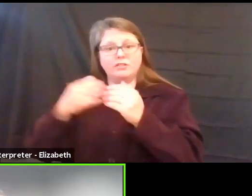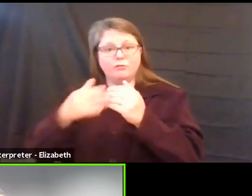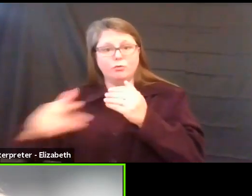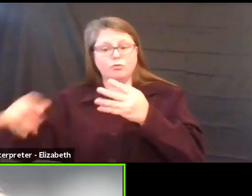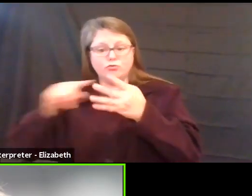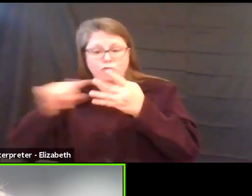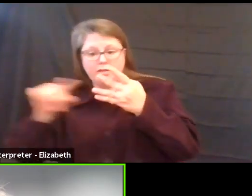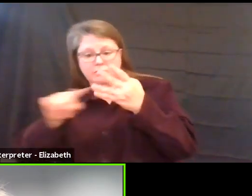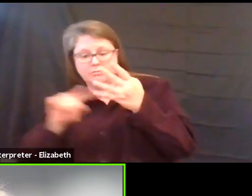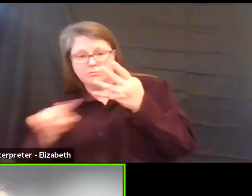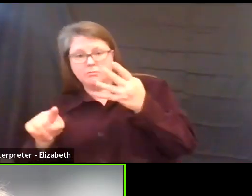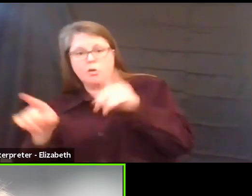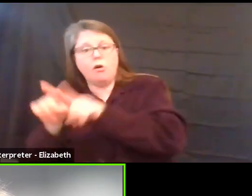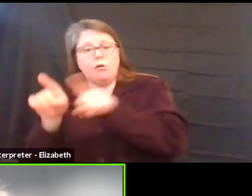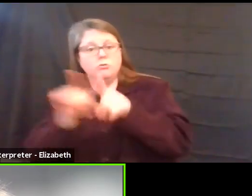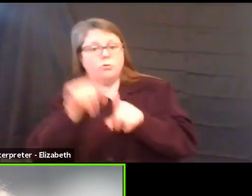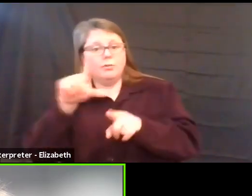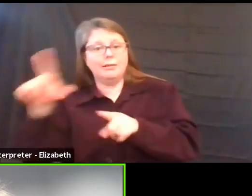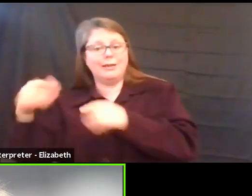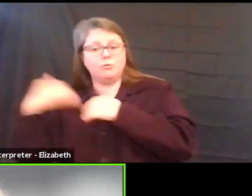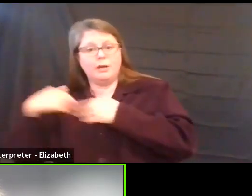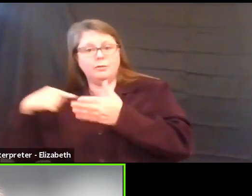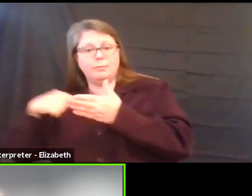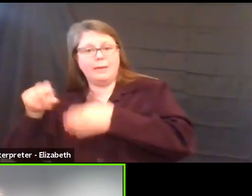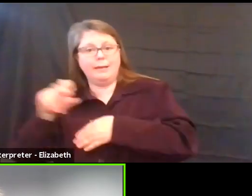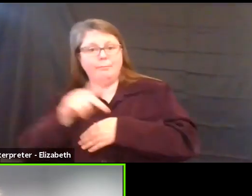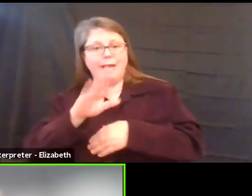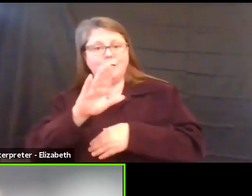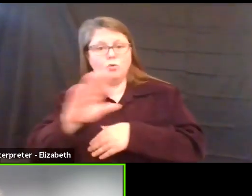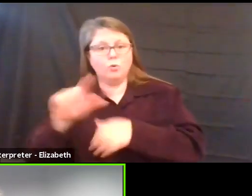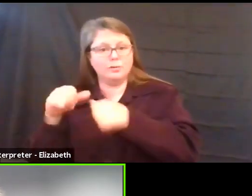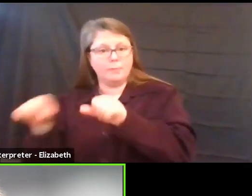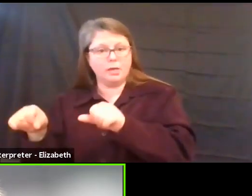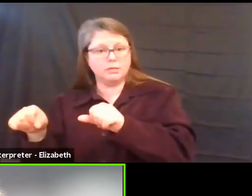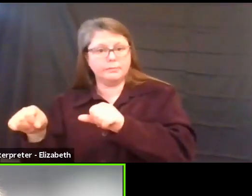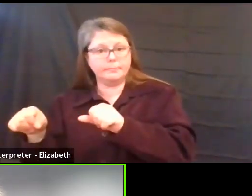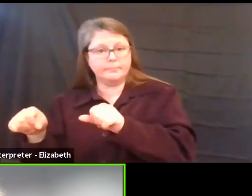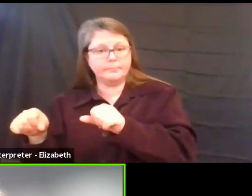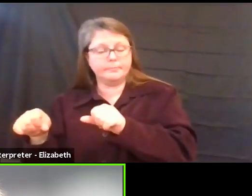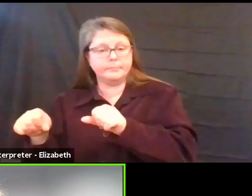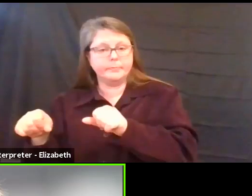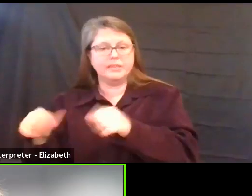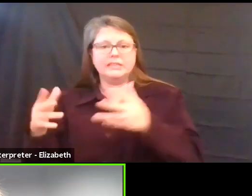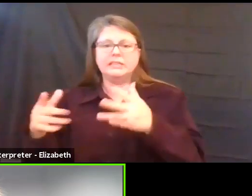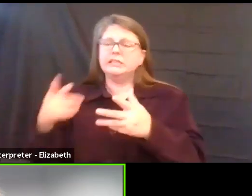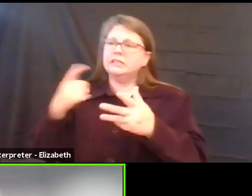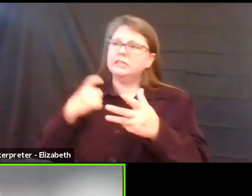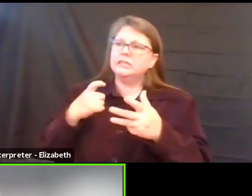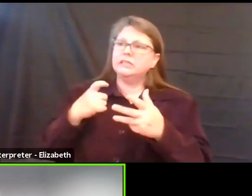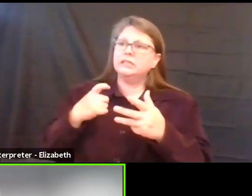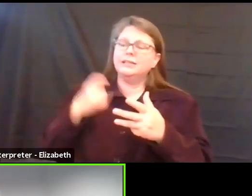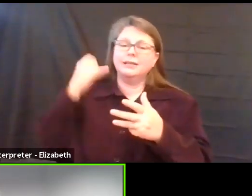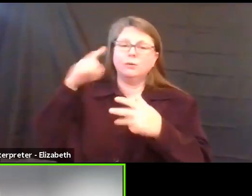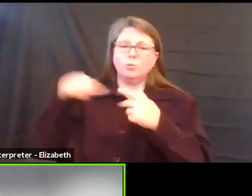issue I think people are asking about is, well, what happens when my park gets rebuilt? Can I get back in?